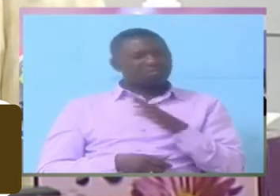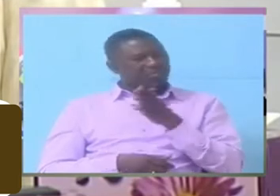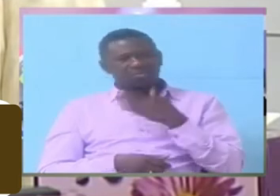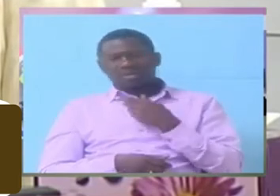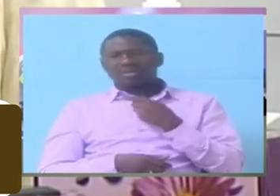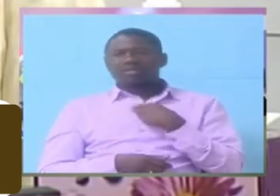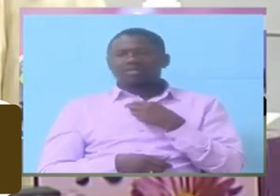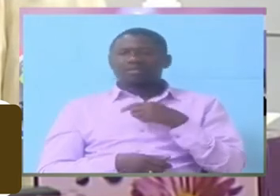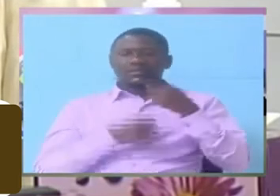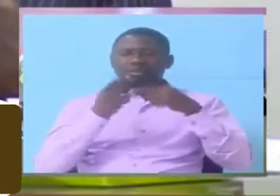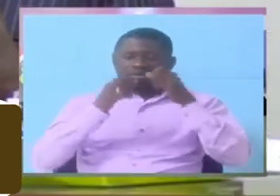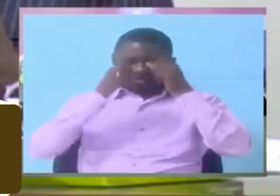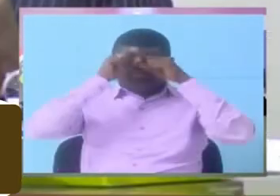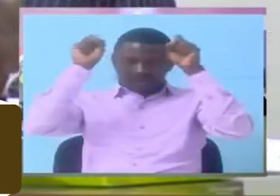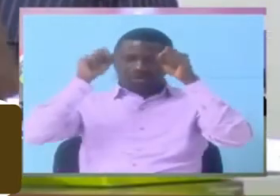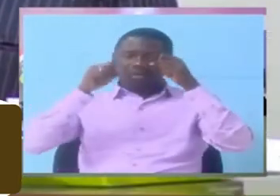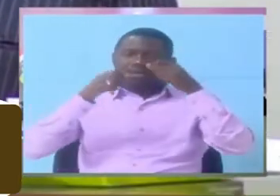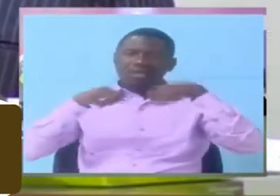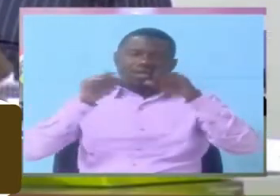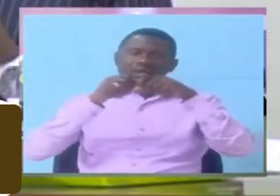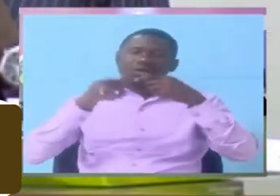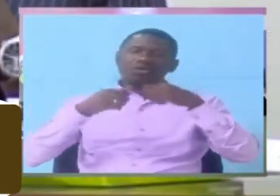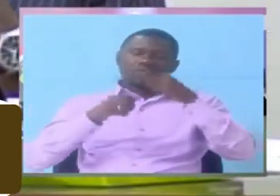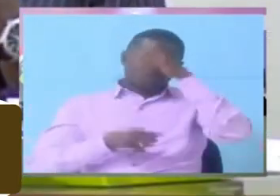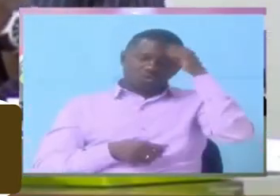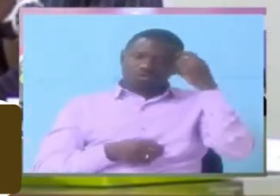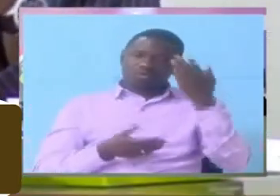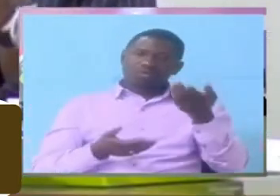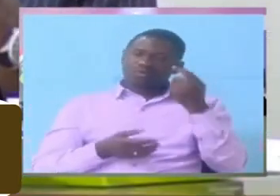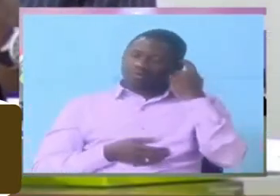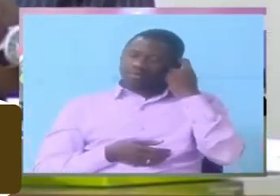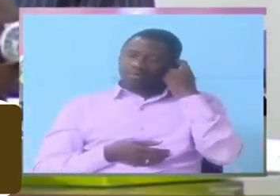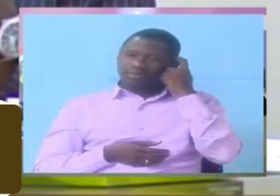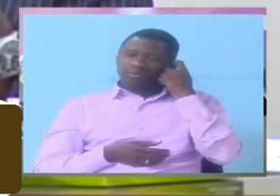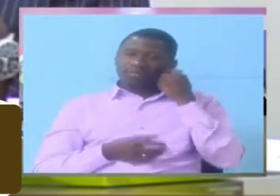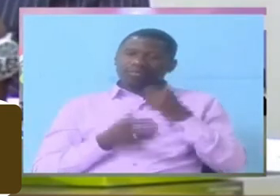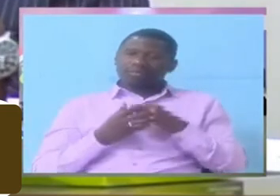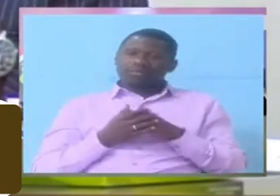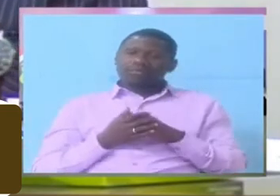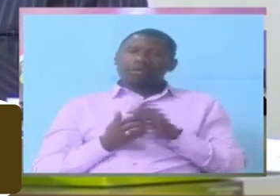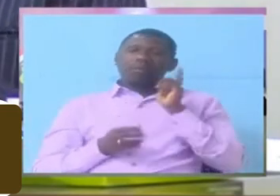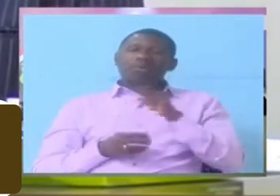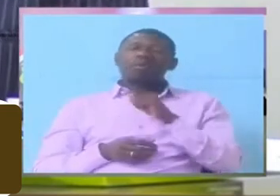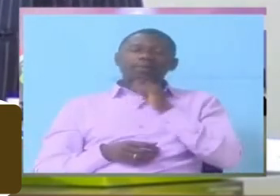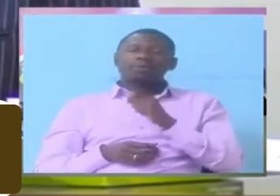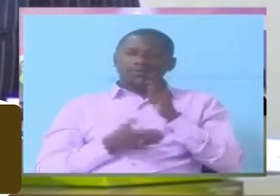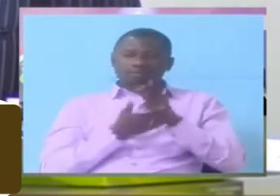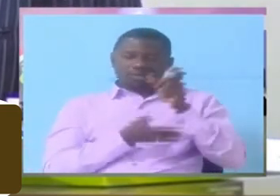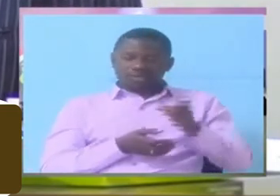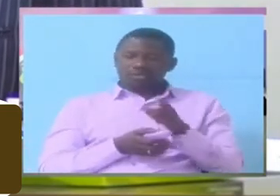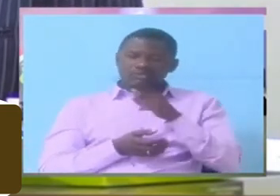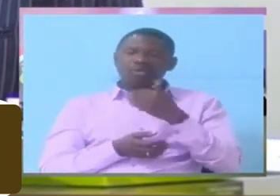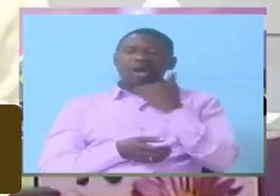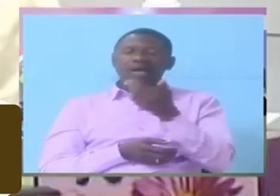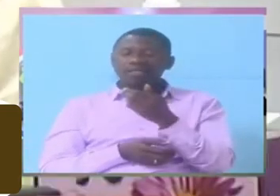le nyenti ntedun bendo ko la karola. You asked for the diary from Bara, correct? I am to submit that